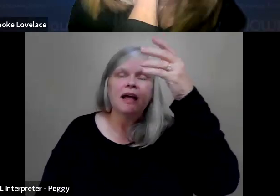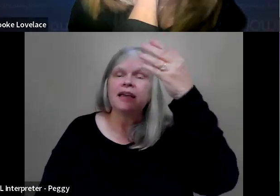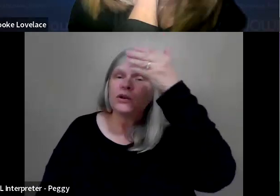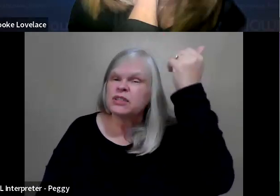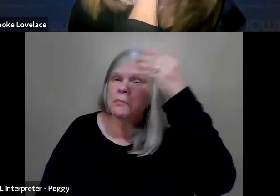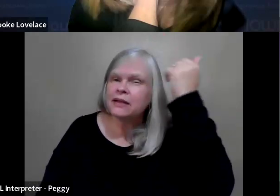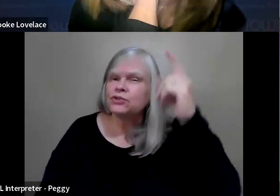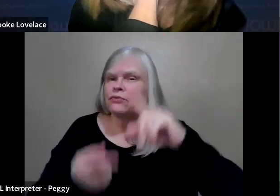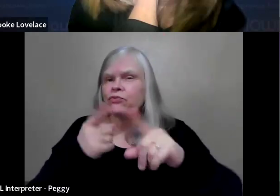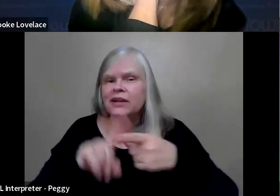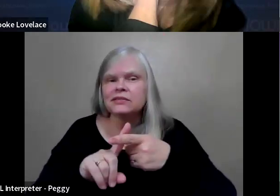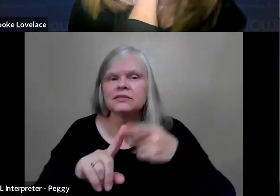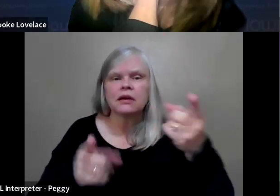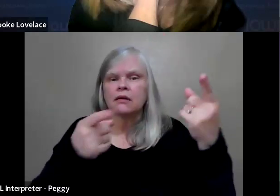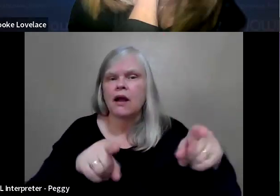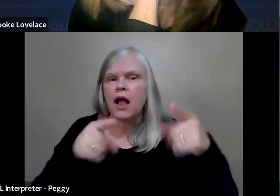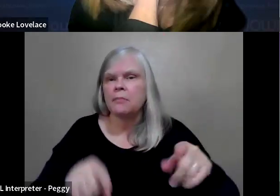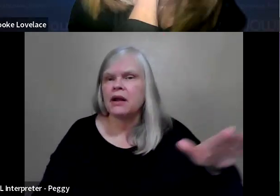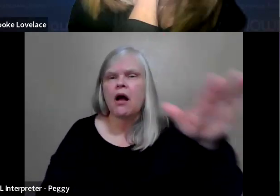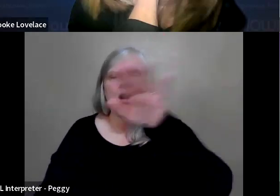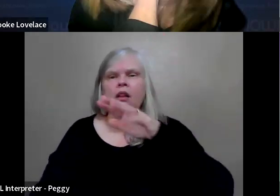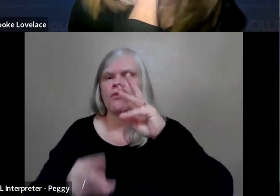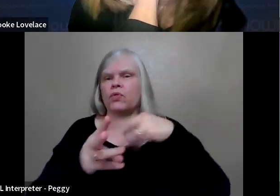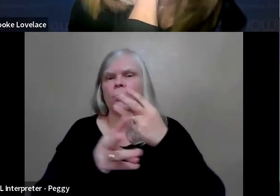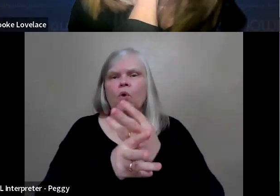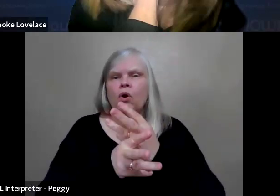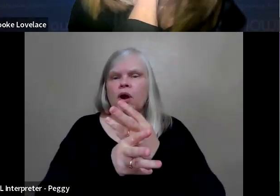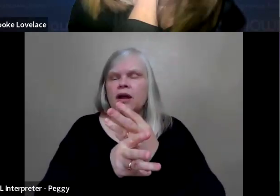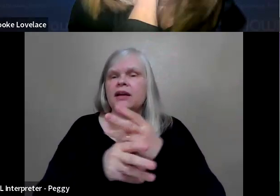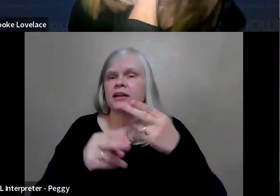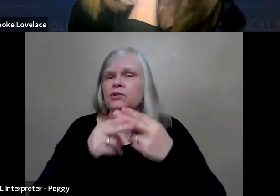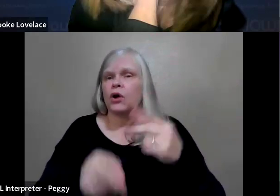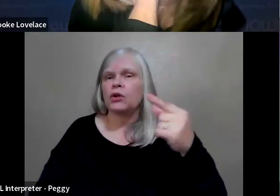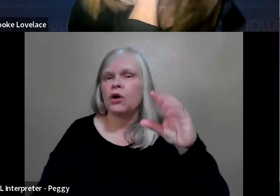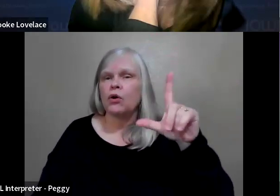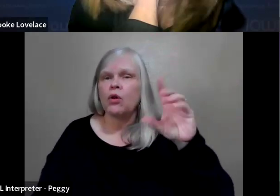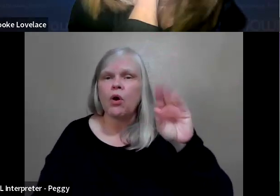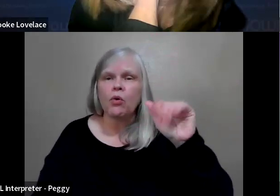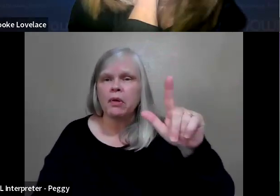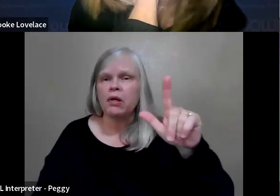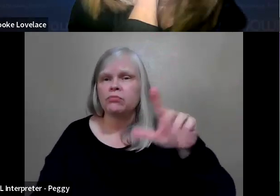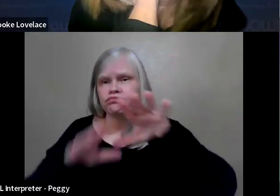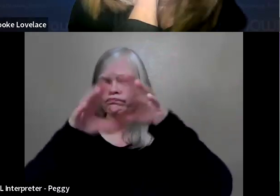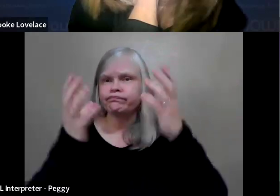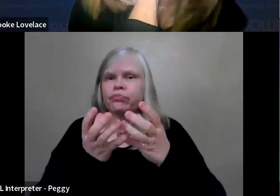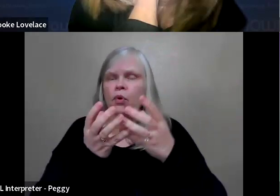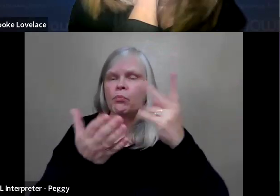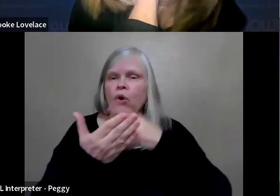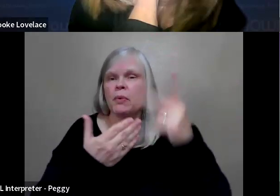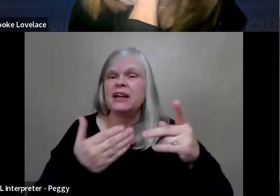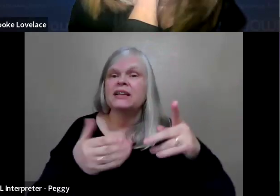education sessions are happening all across the world. It's a global program, and it's been active here in Iowa